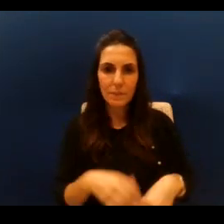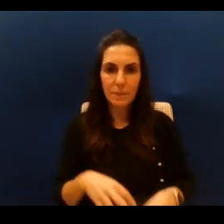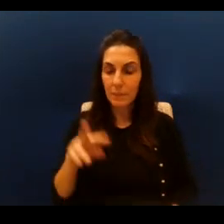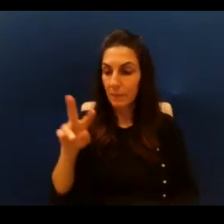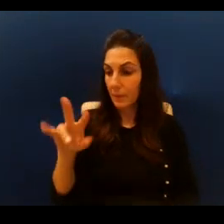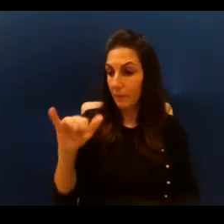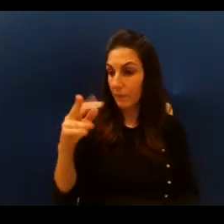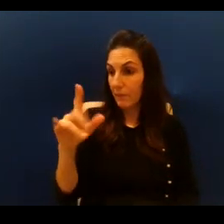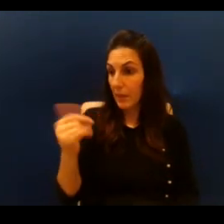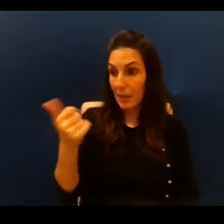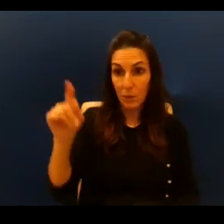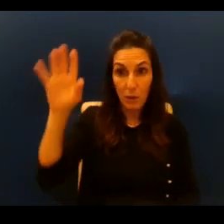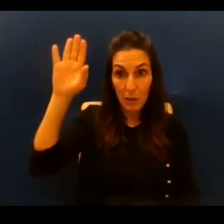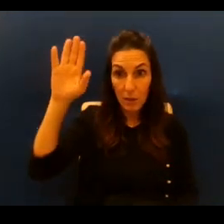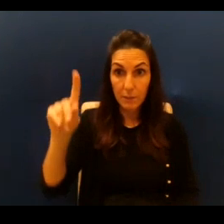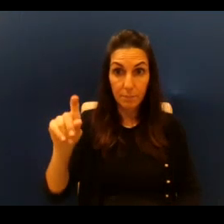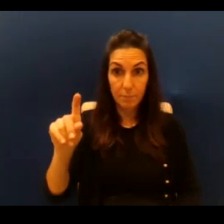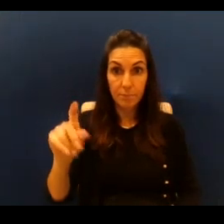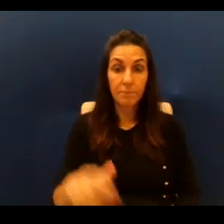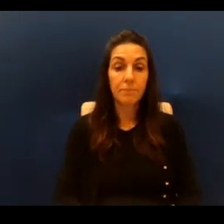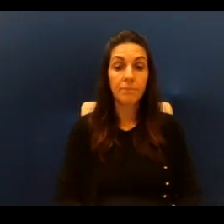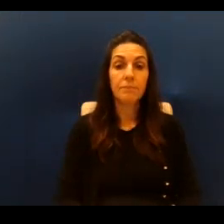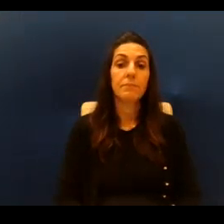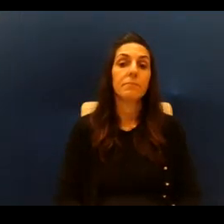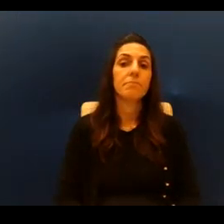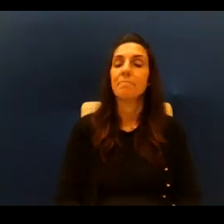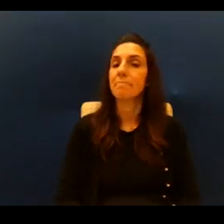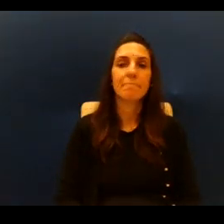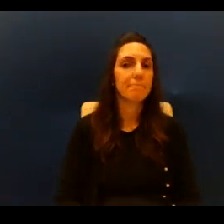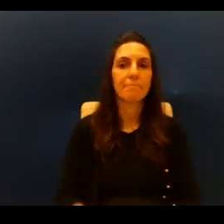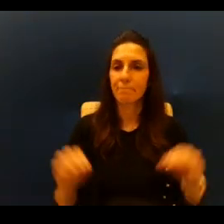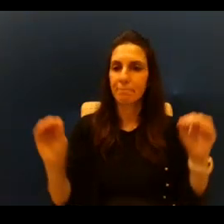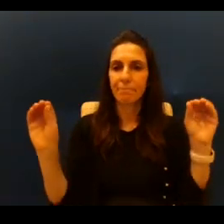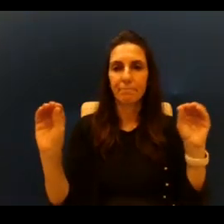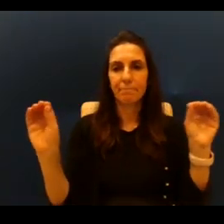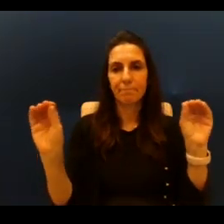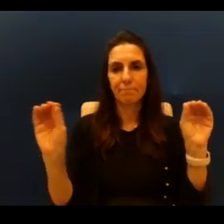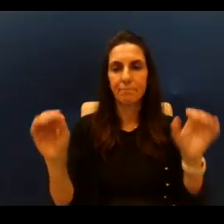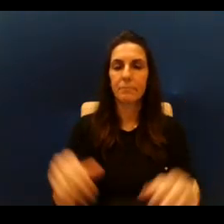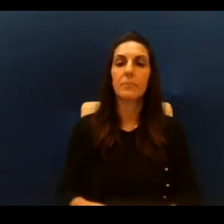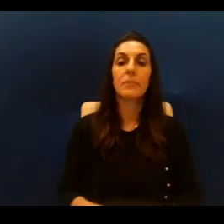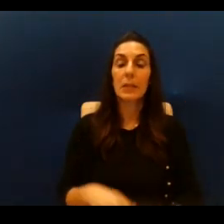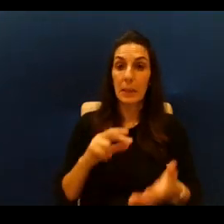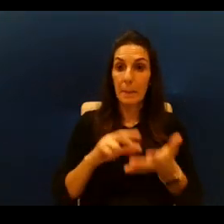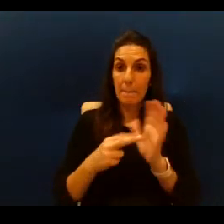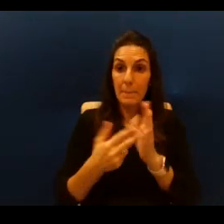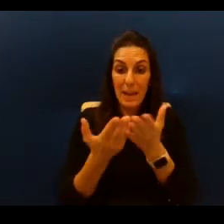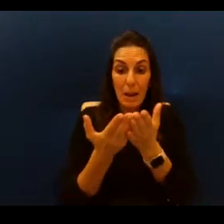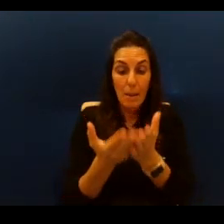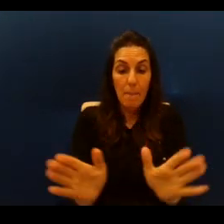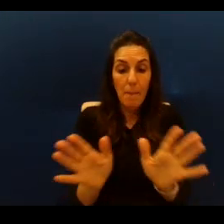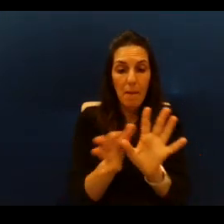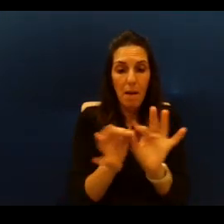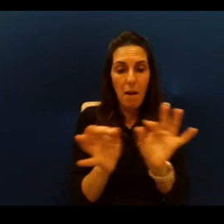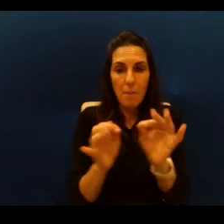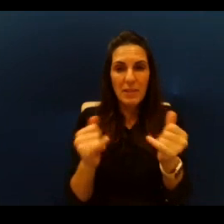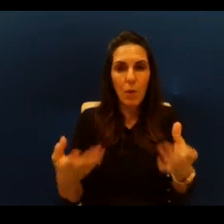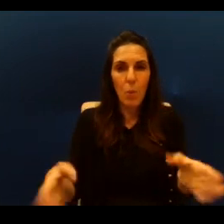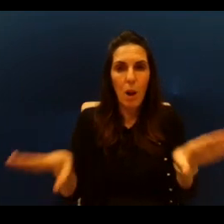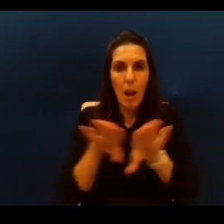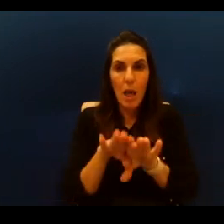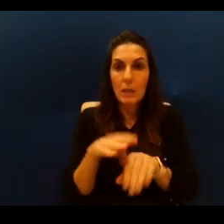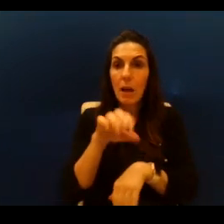anybody else with their hands raised? There are no other hands raised. All right. That means public comments on this item are now closed.